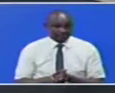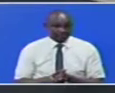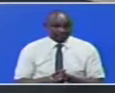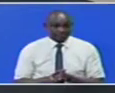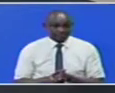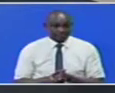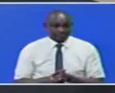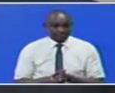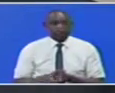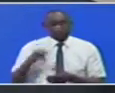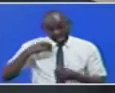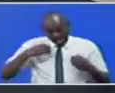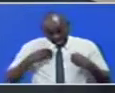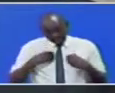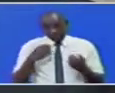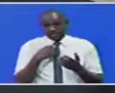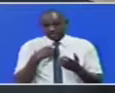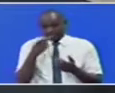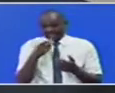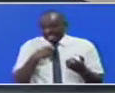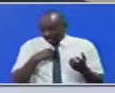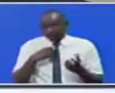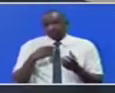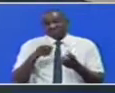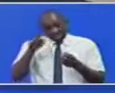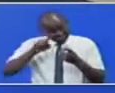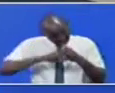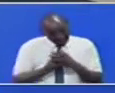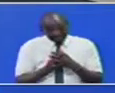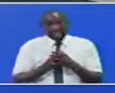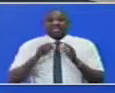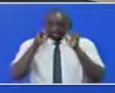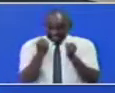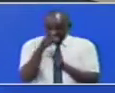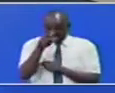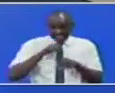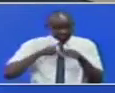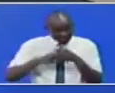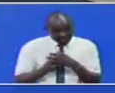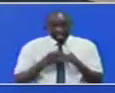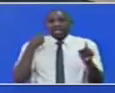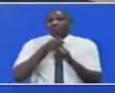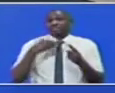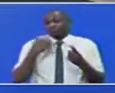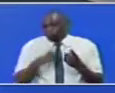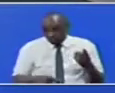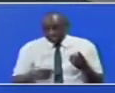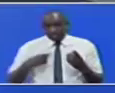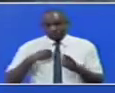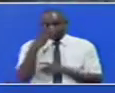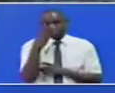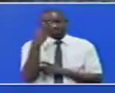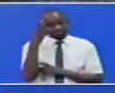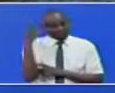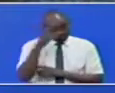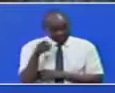We did have a challenging time on our bottled beer business. Our flagship brand, Tusker, was impacted by the 43%